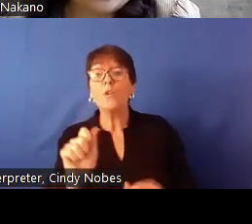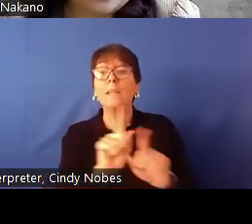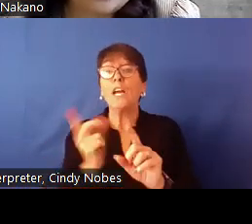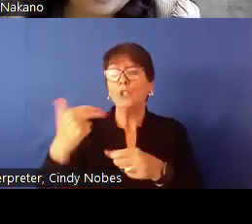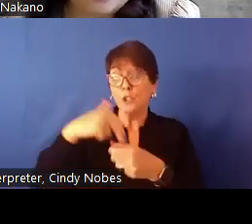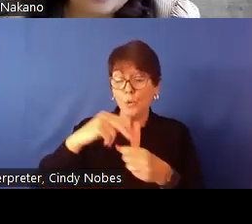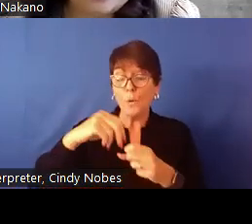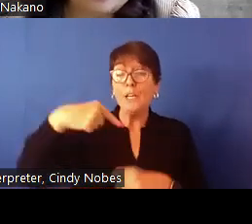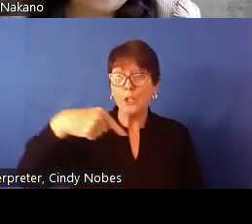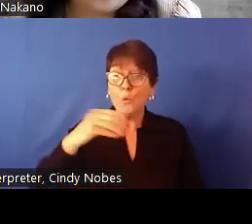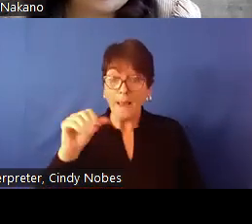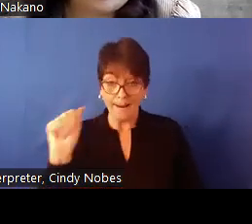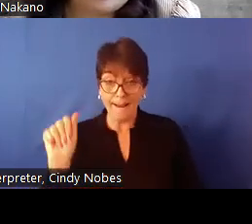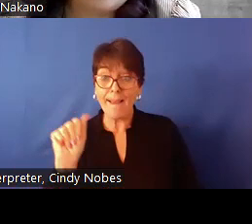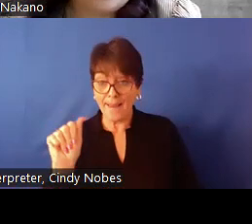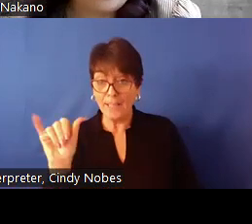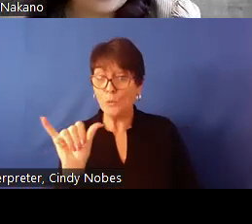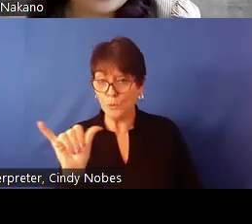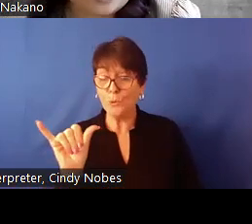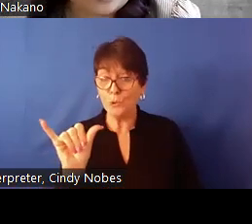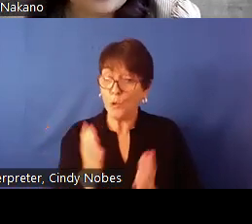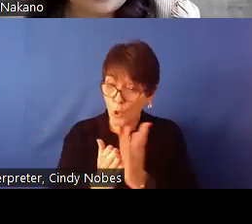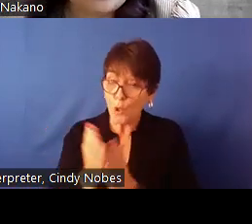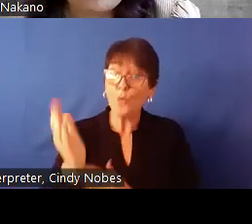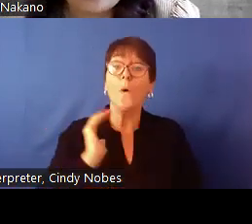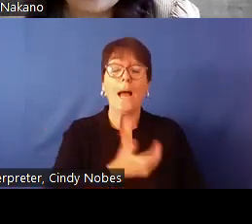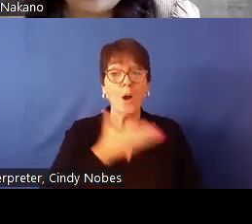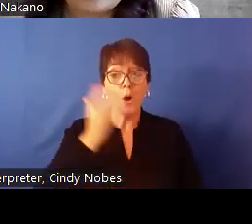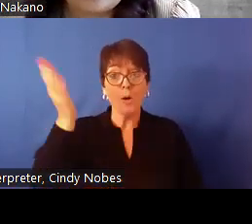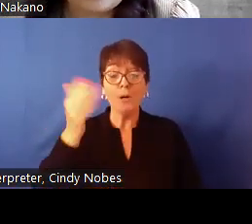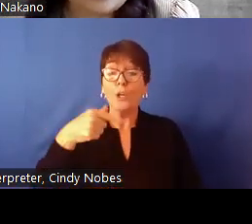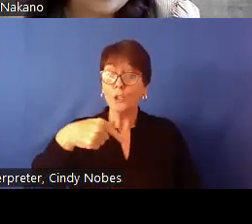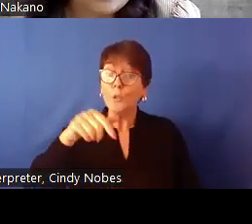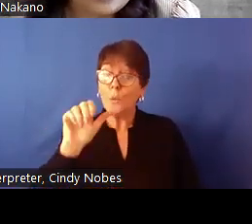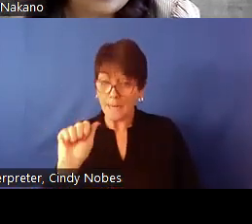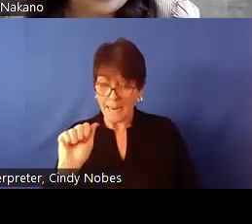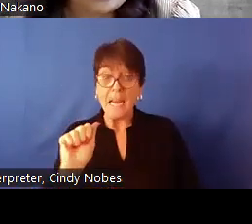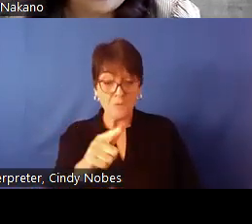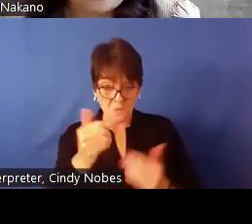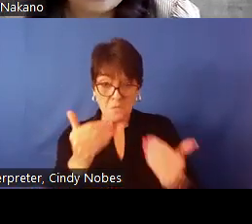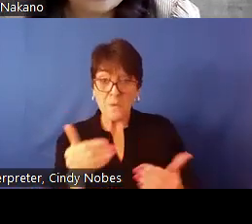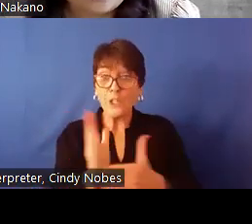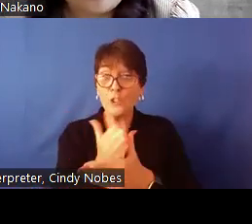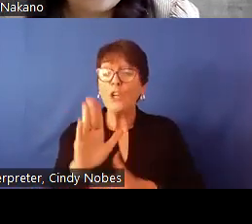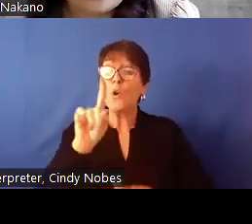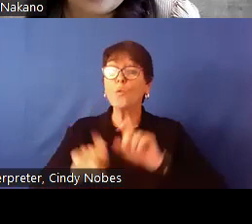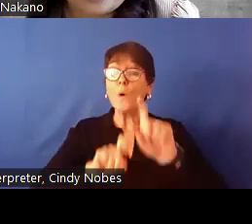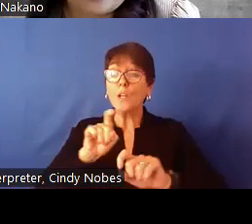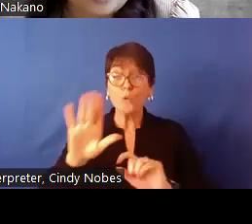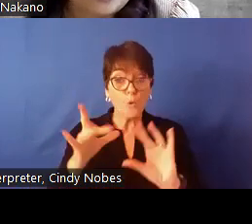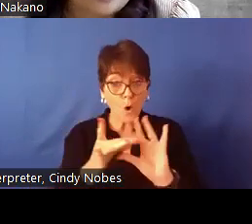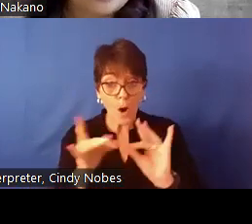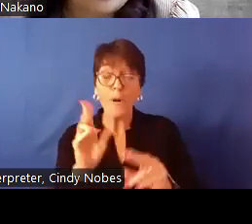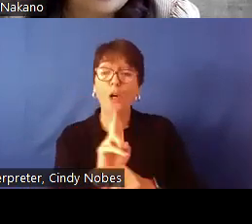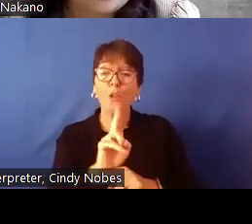join us in the Q&A throughout the presentation. The Q&A function is enabled and you can share your questions and comments using the